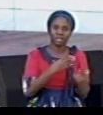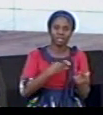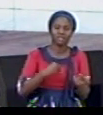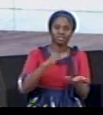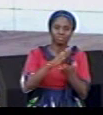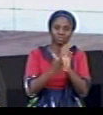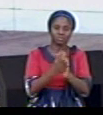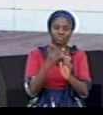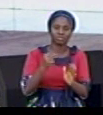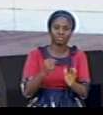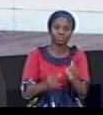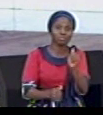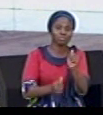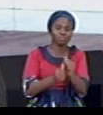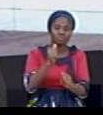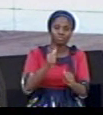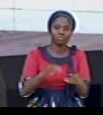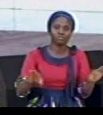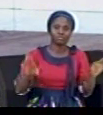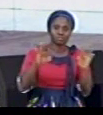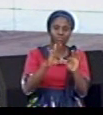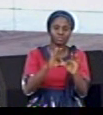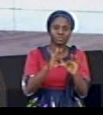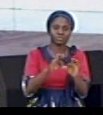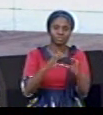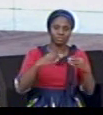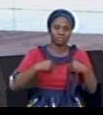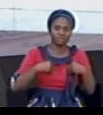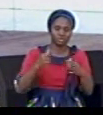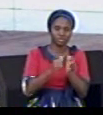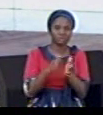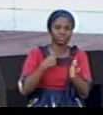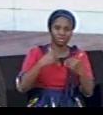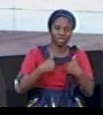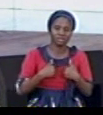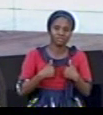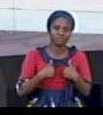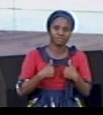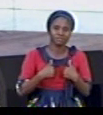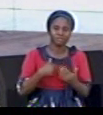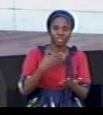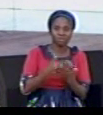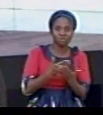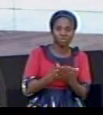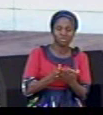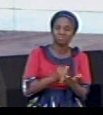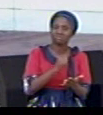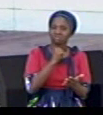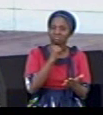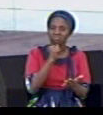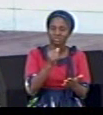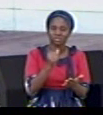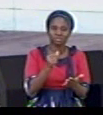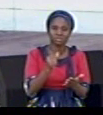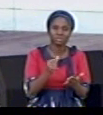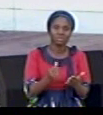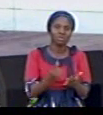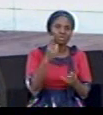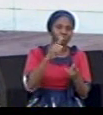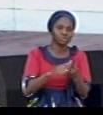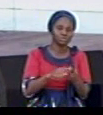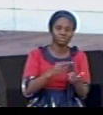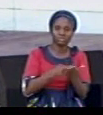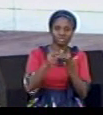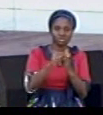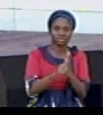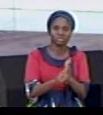possession that we have. Property, not up to righteousness. Money, not up to righteousness. Earthly